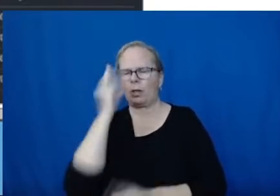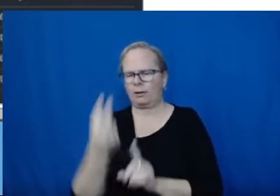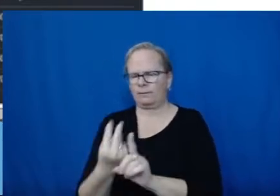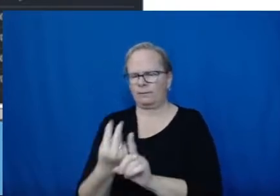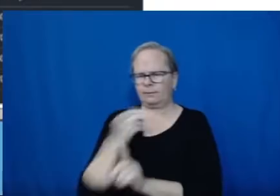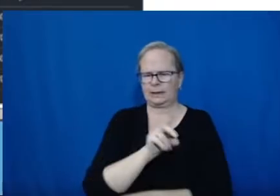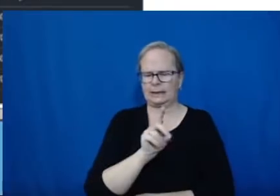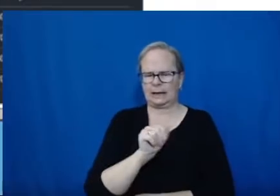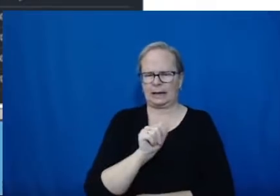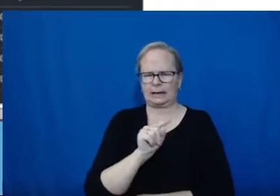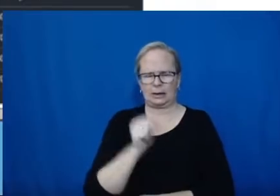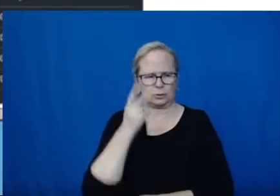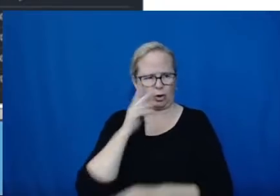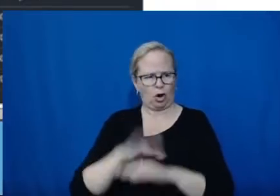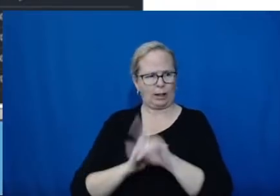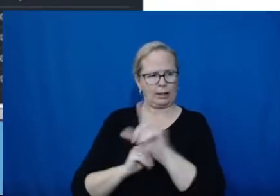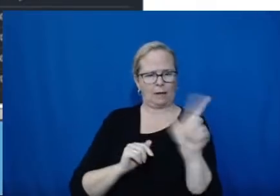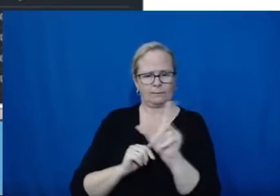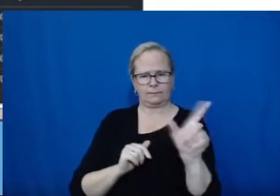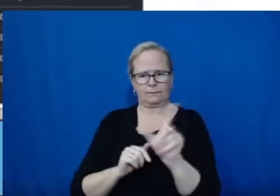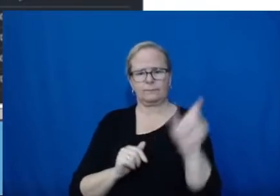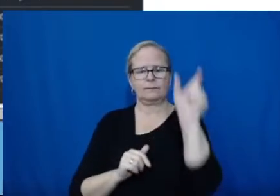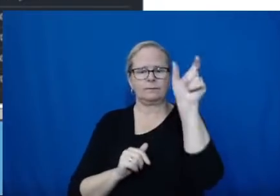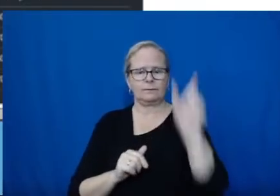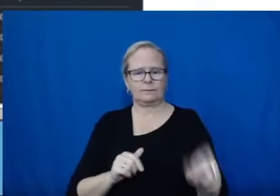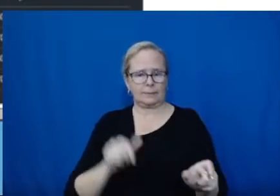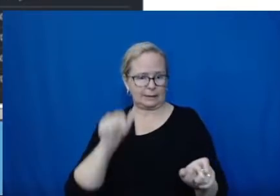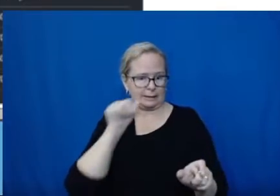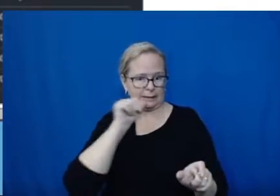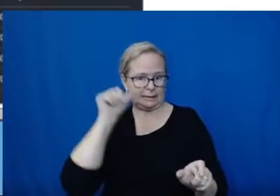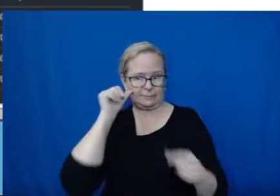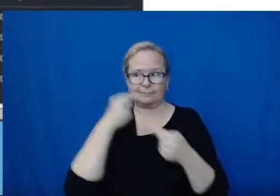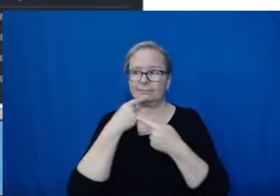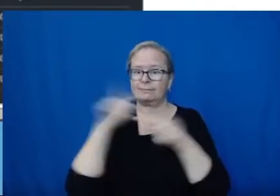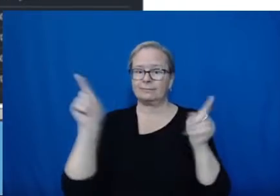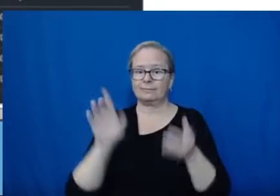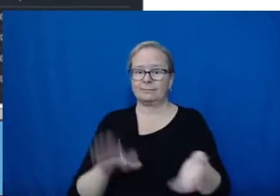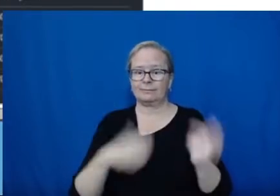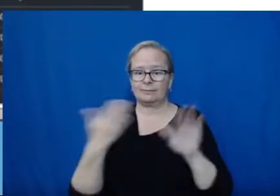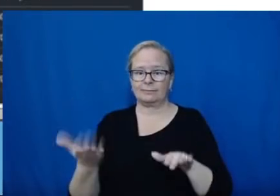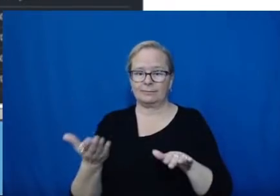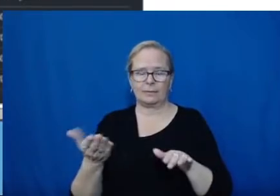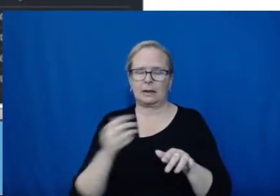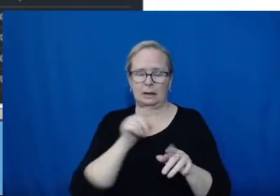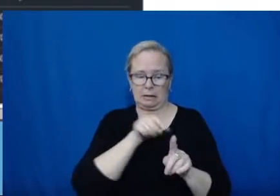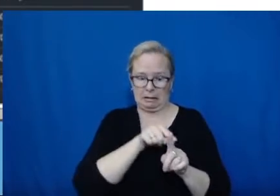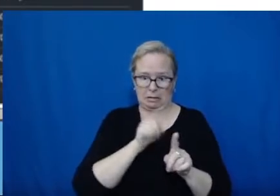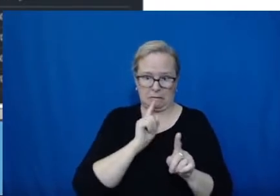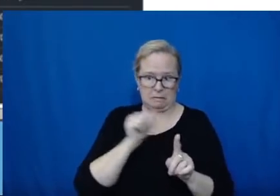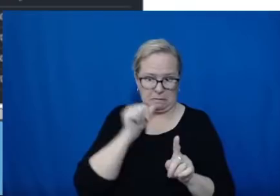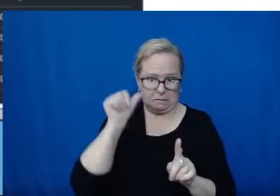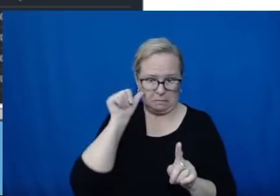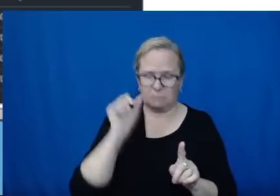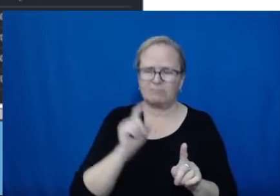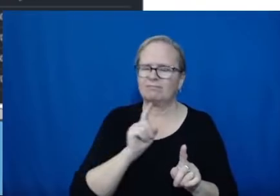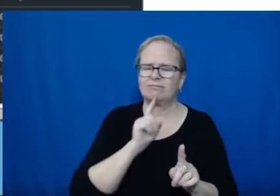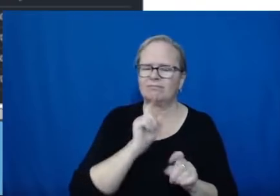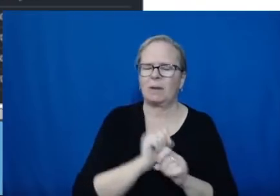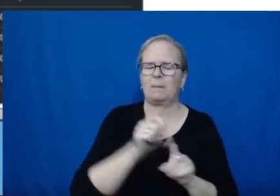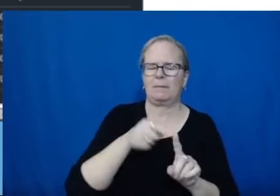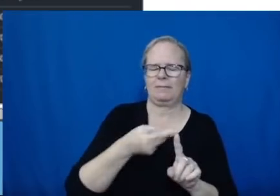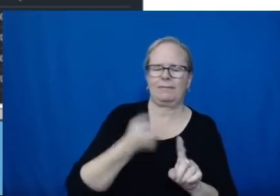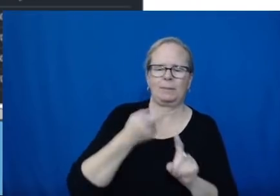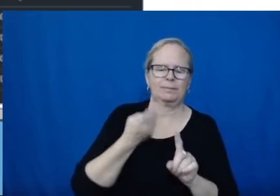that the deaths announced yesterday aren't from yesterday. They're deaths that have been announced that are being reported yesterday